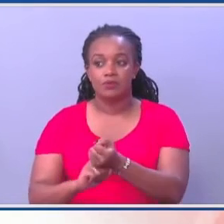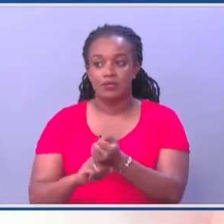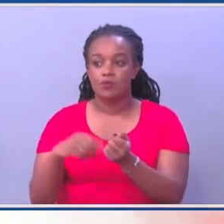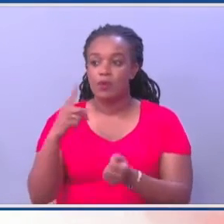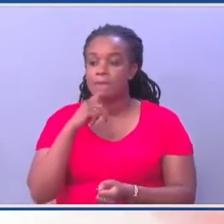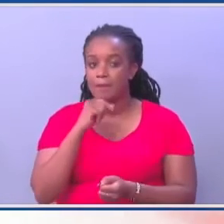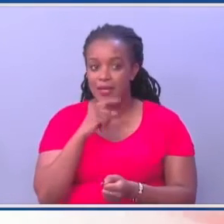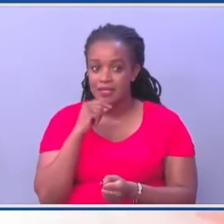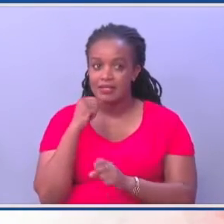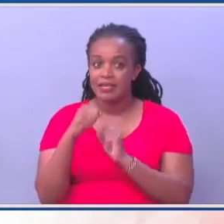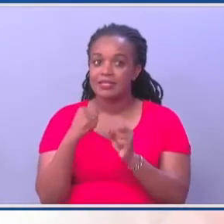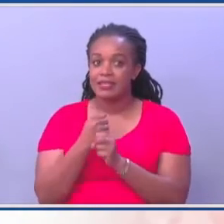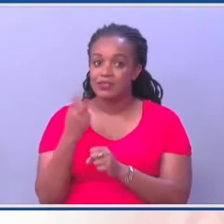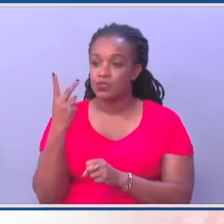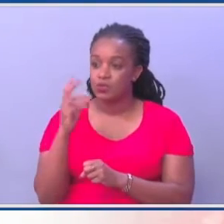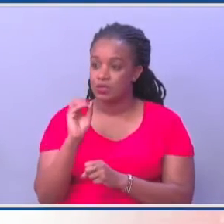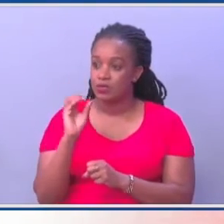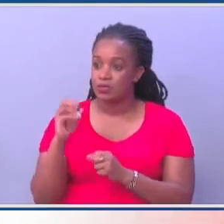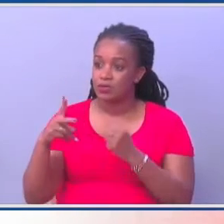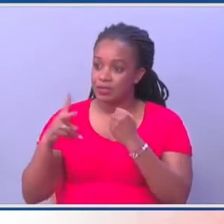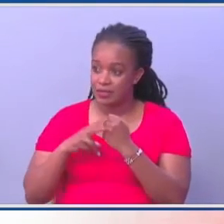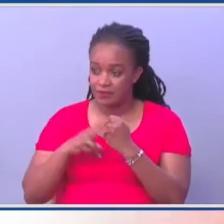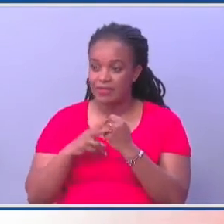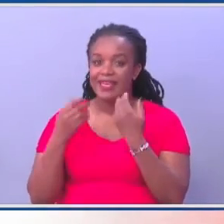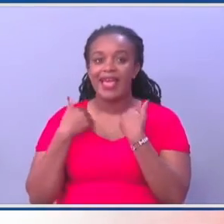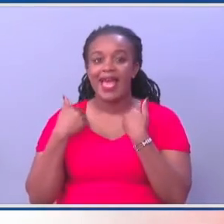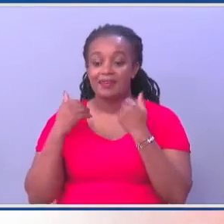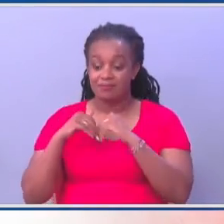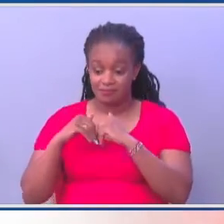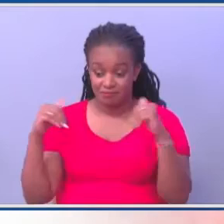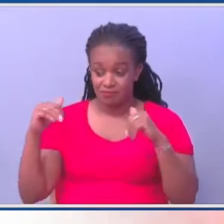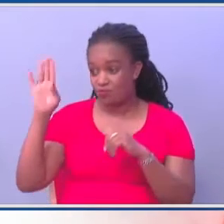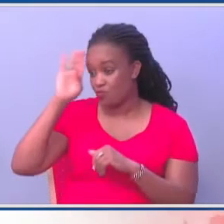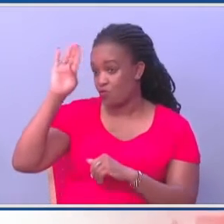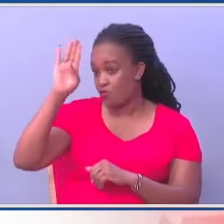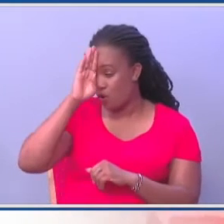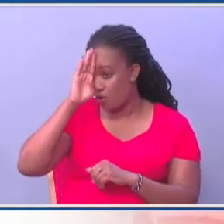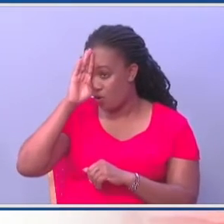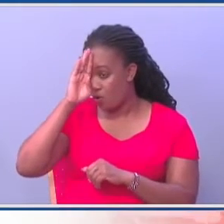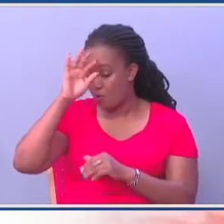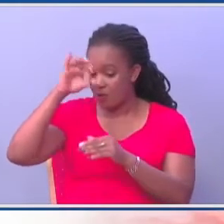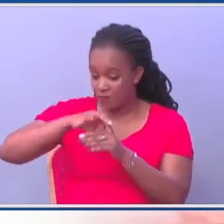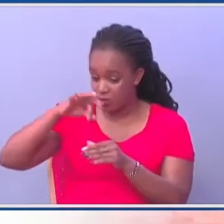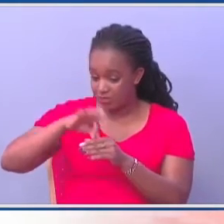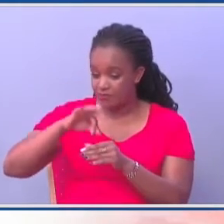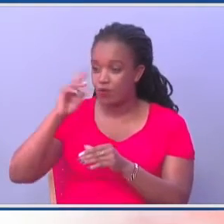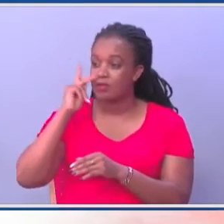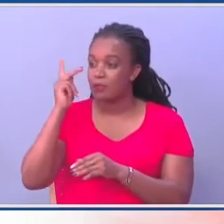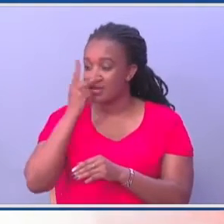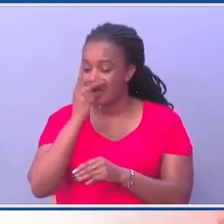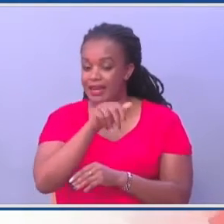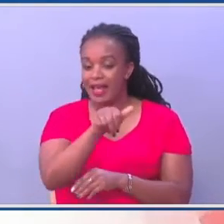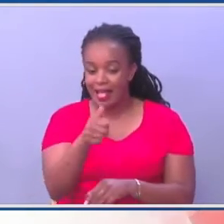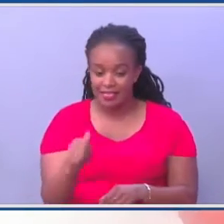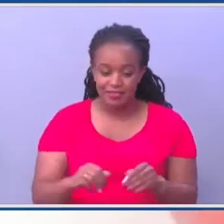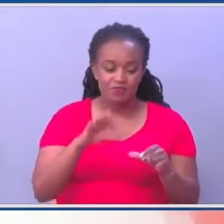In 2007, there was just one split, that Bungoma Trans Nzoia voted for Kibaki, while the rest voted for